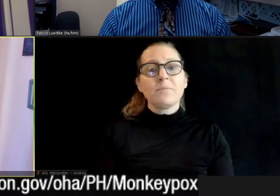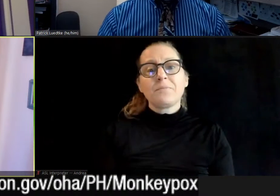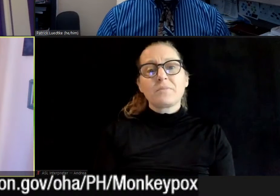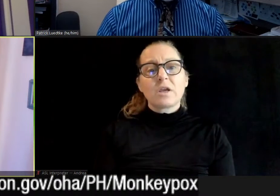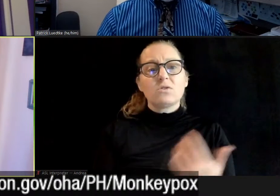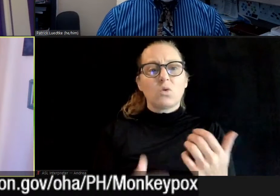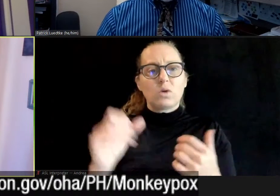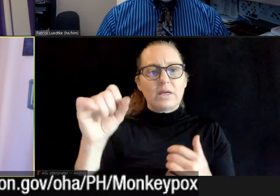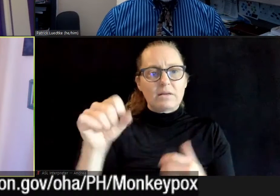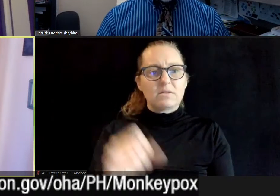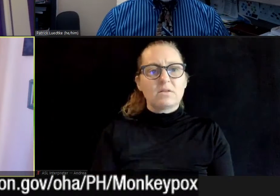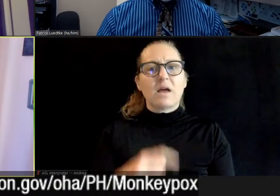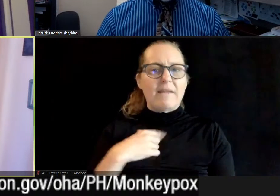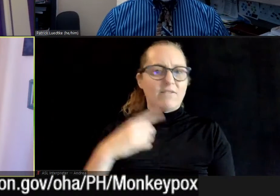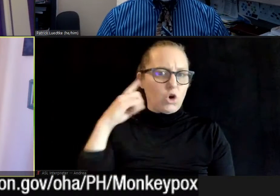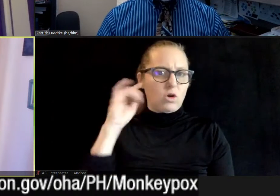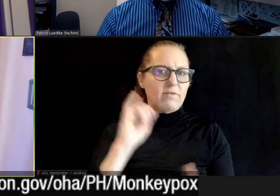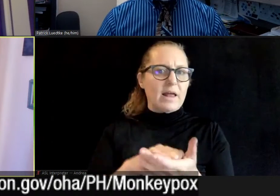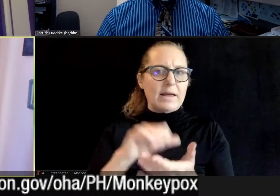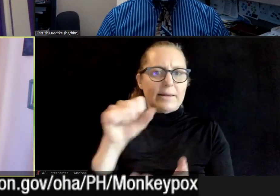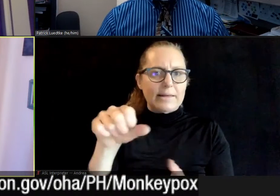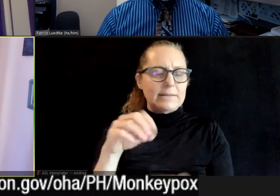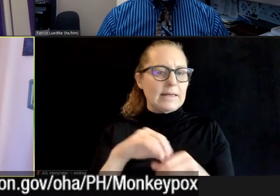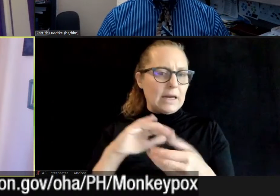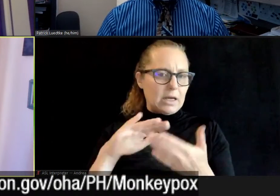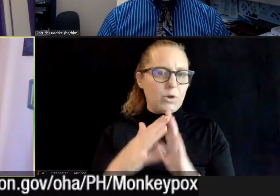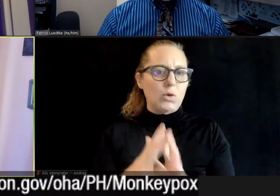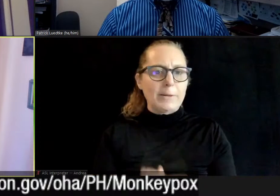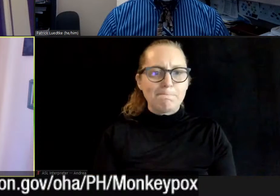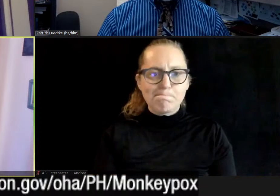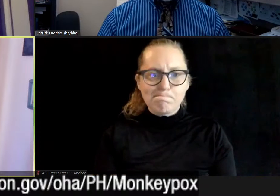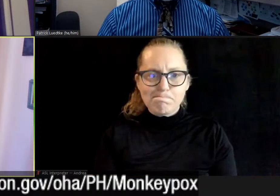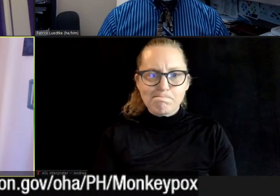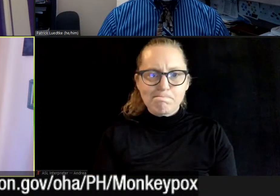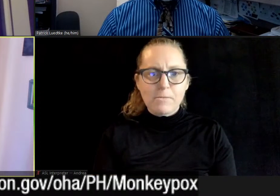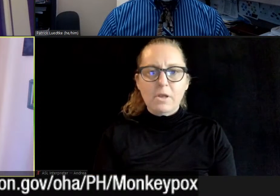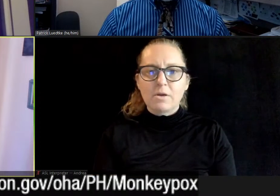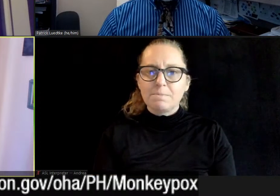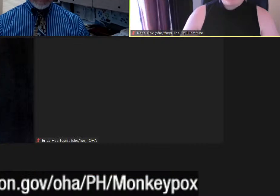So yes, I have heard of that in the community.